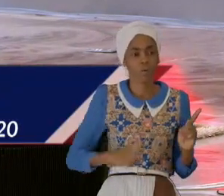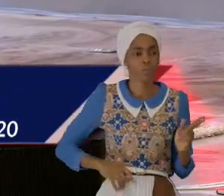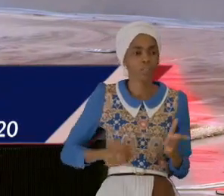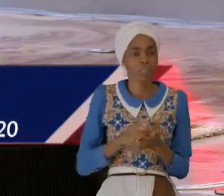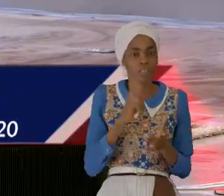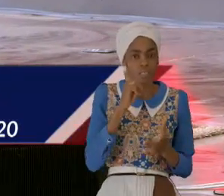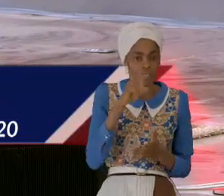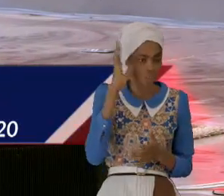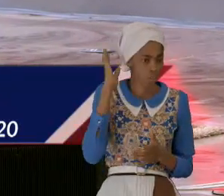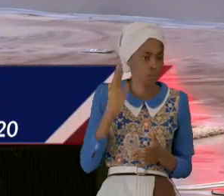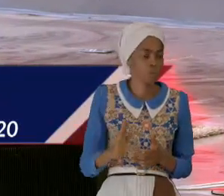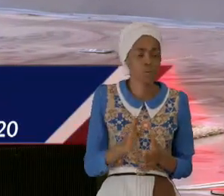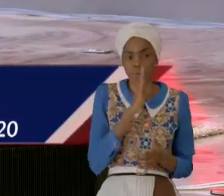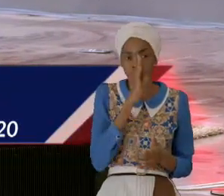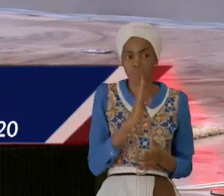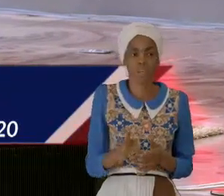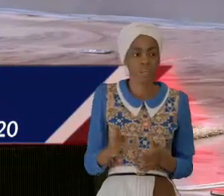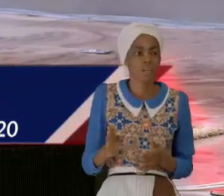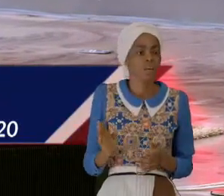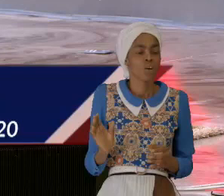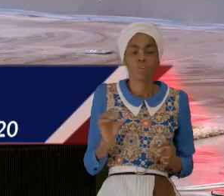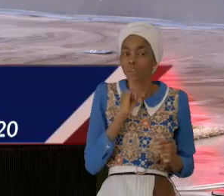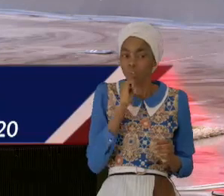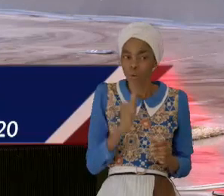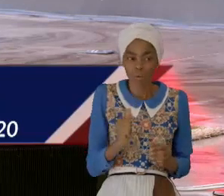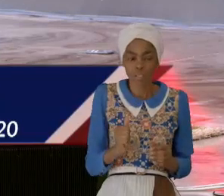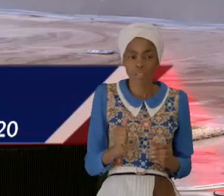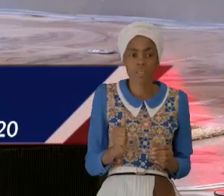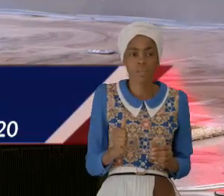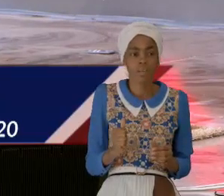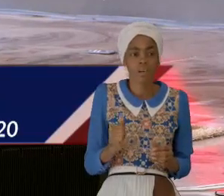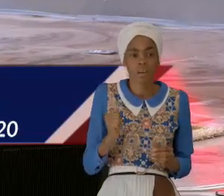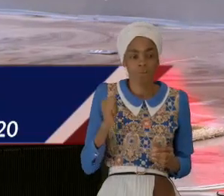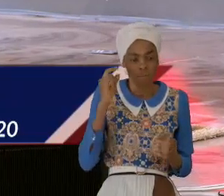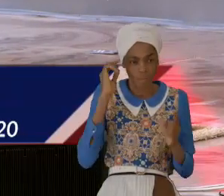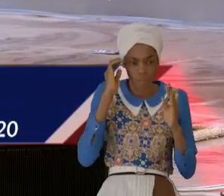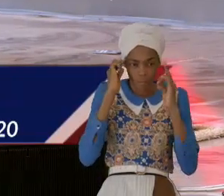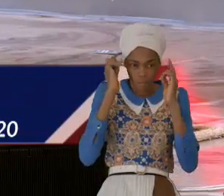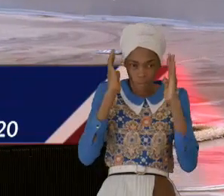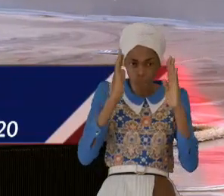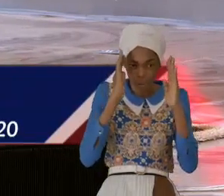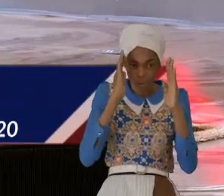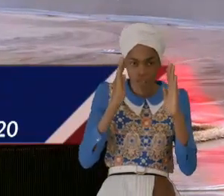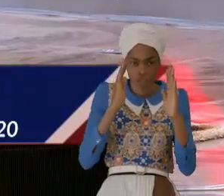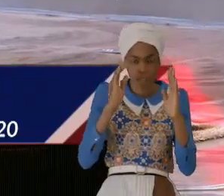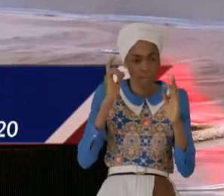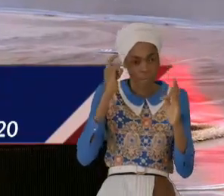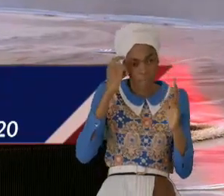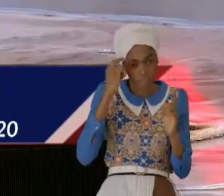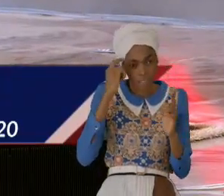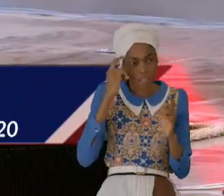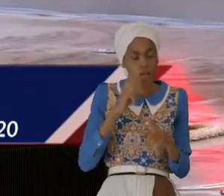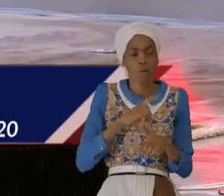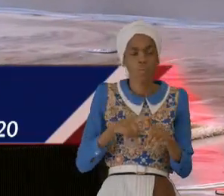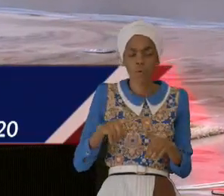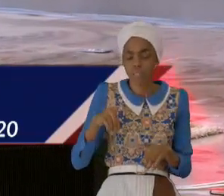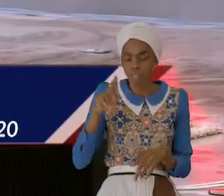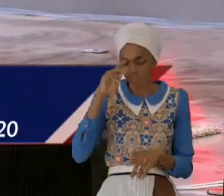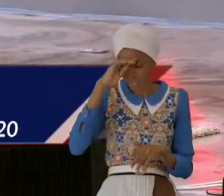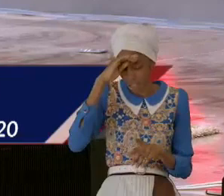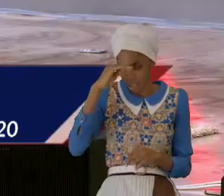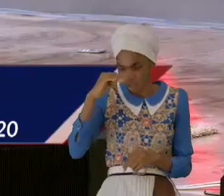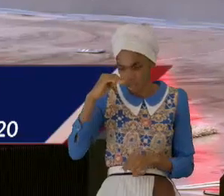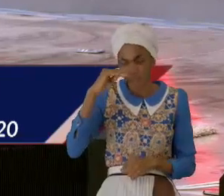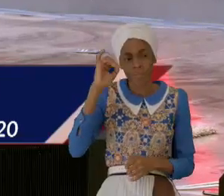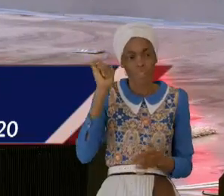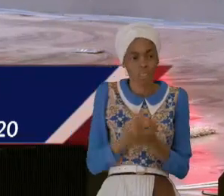be known otherwise minded, but he that troubleth you